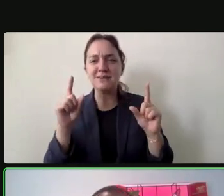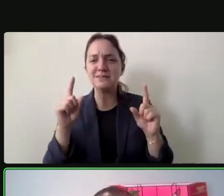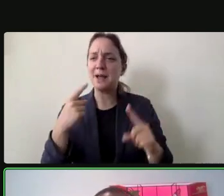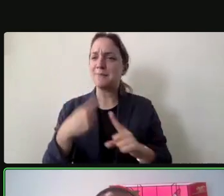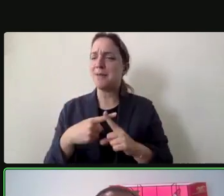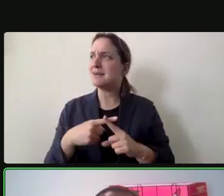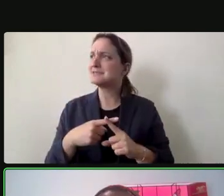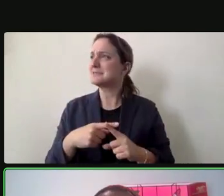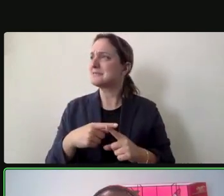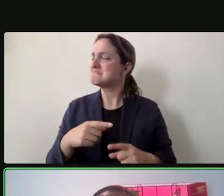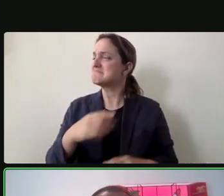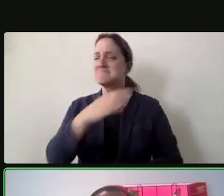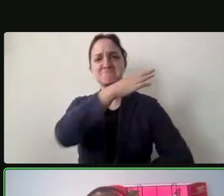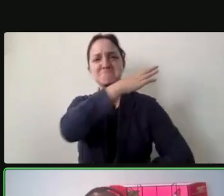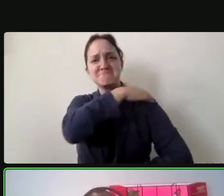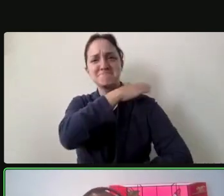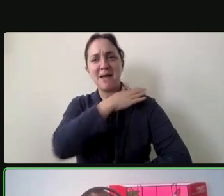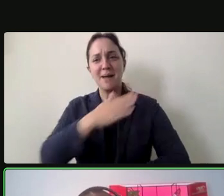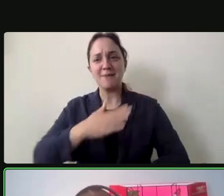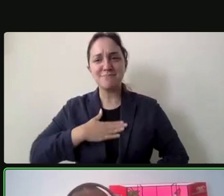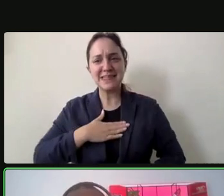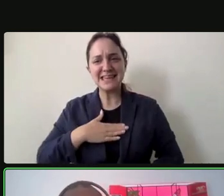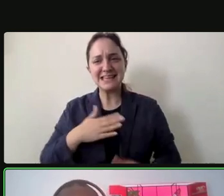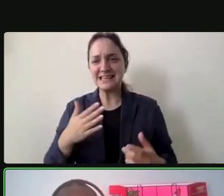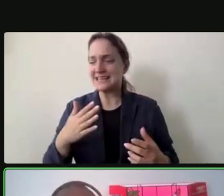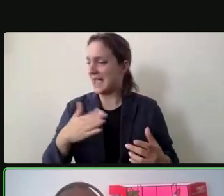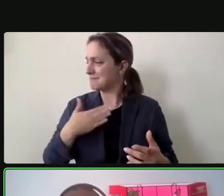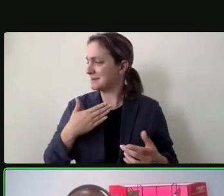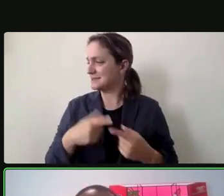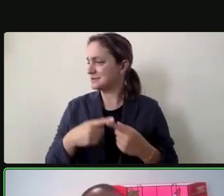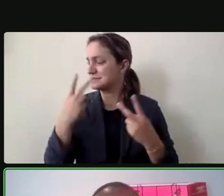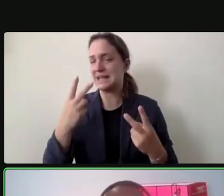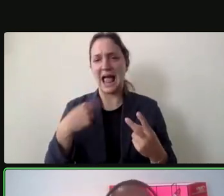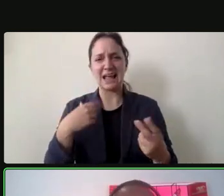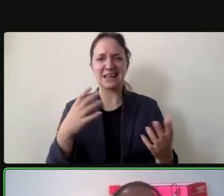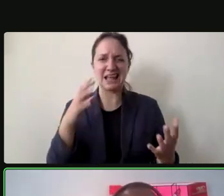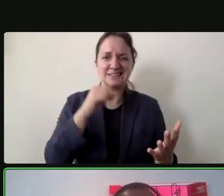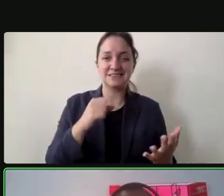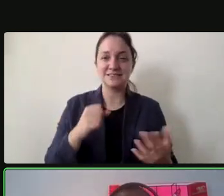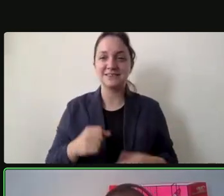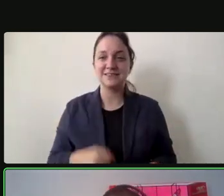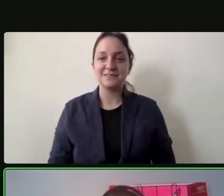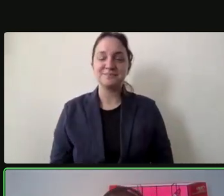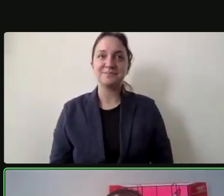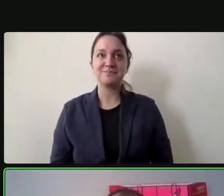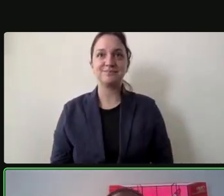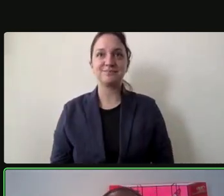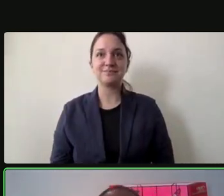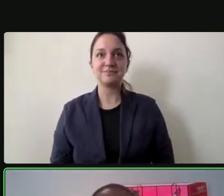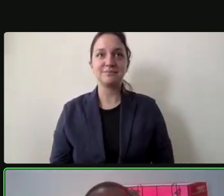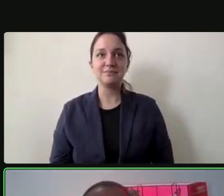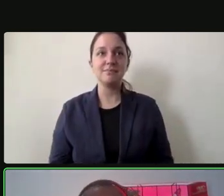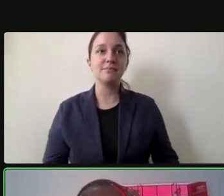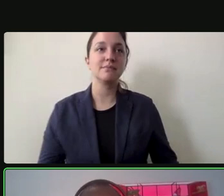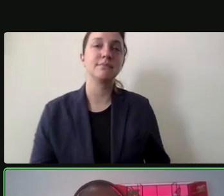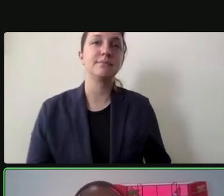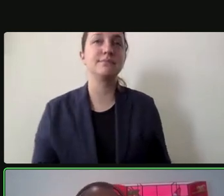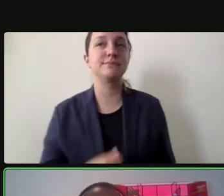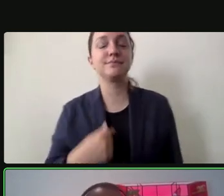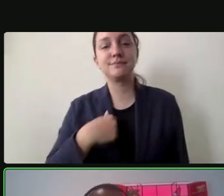pleased, by the kind of role that folks around the